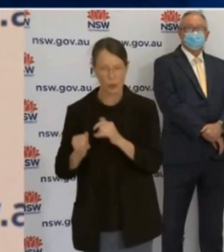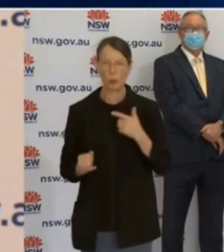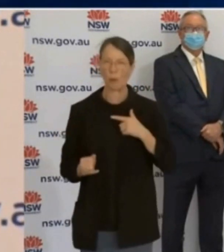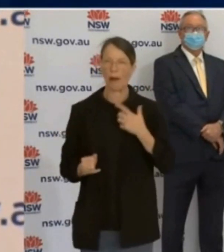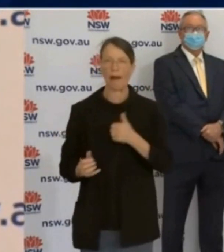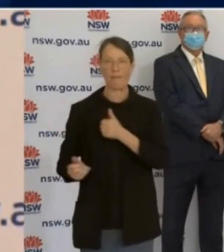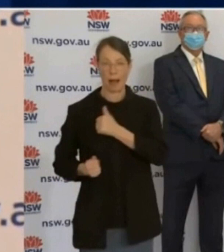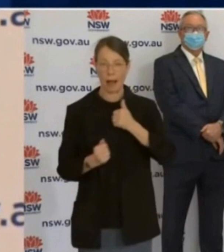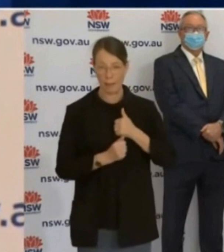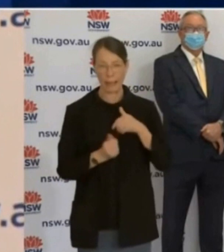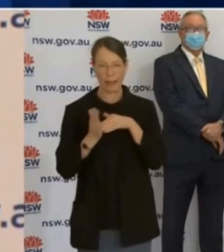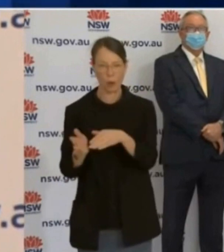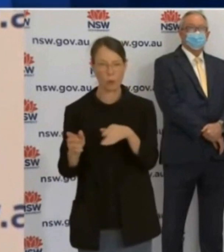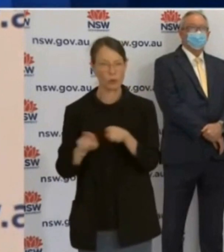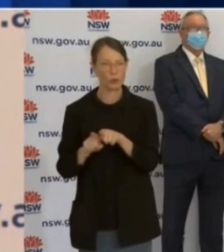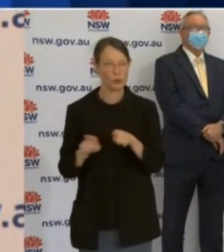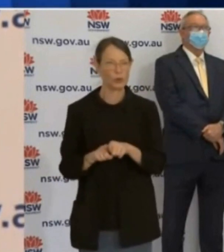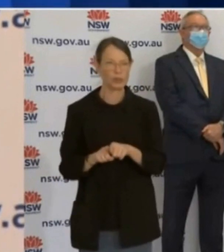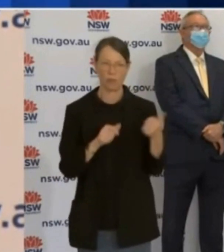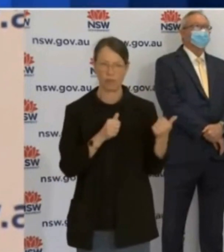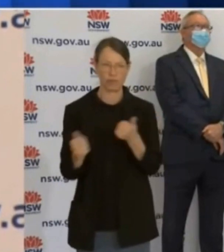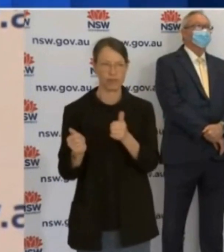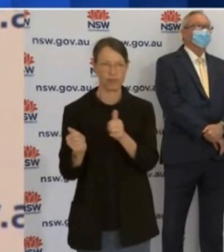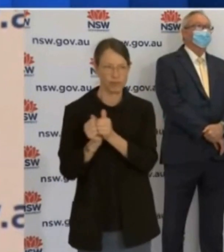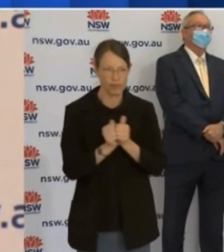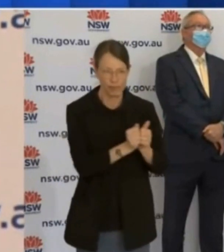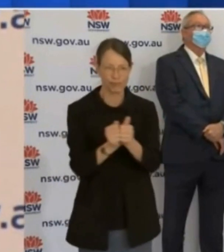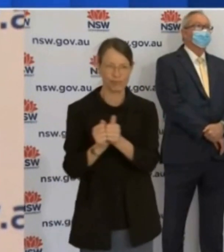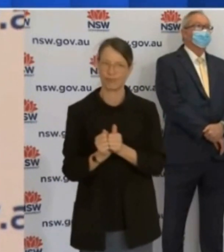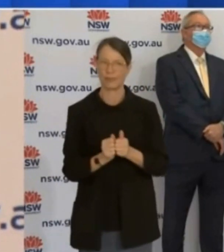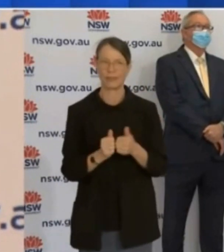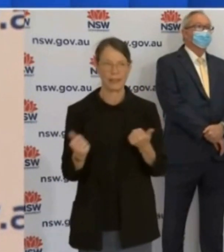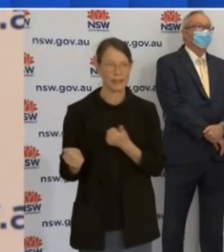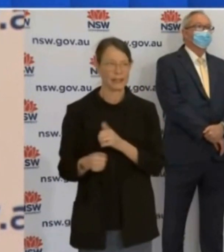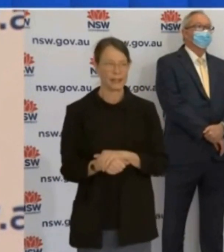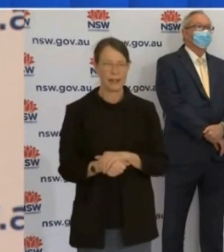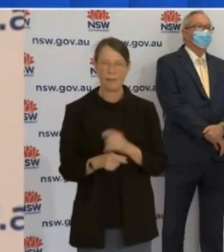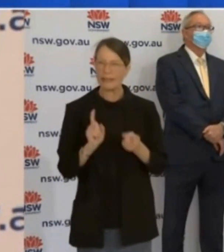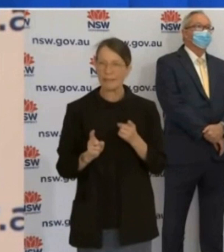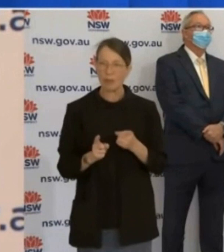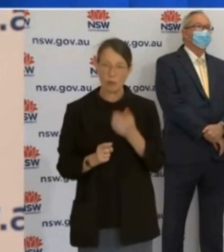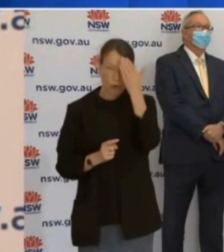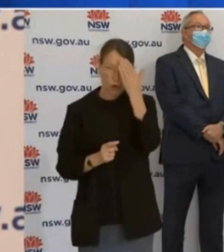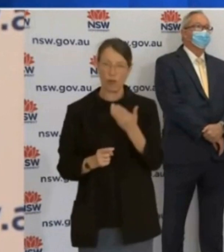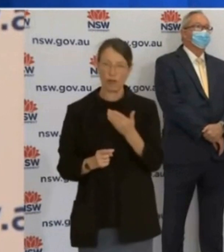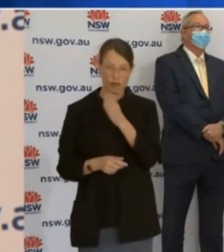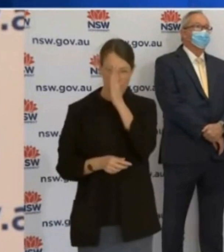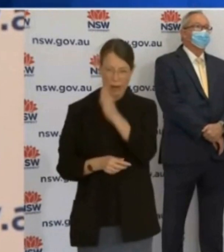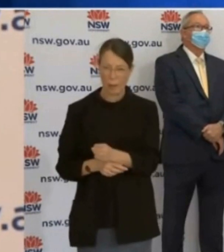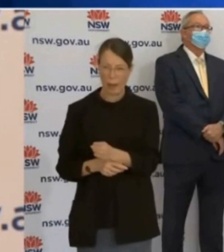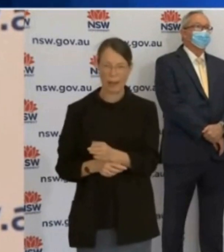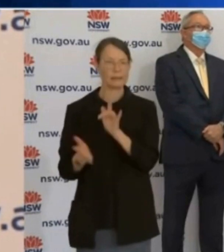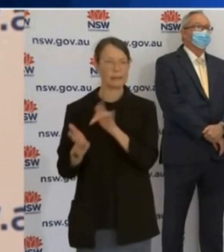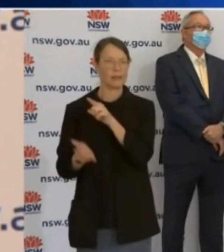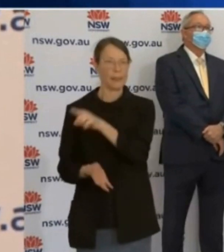approach to contact tracing. But I just want to explain that the why that you don't immediately know about a venue is that a